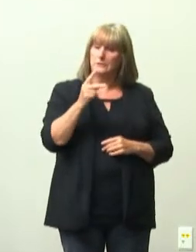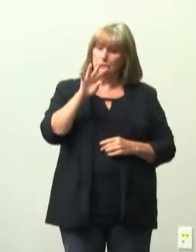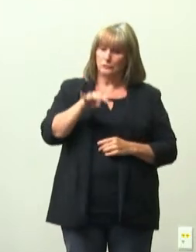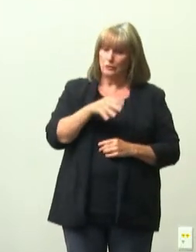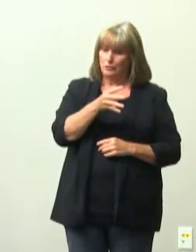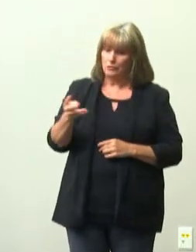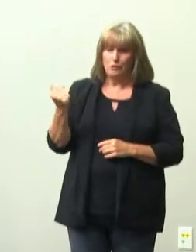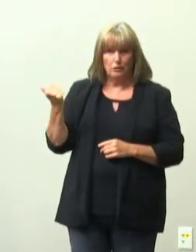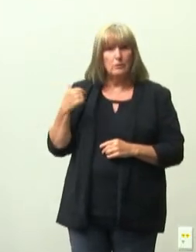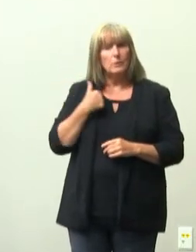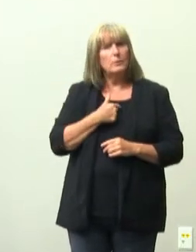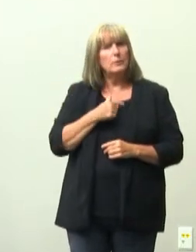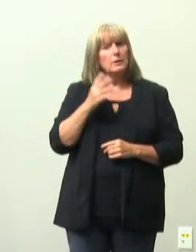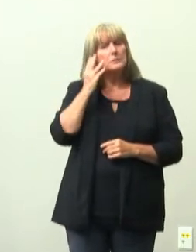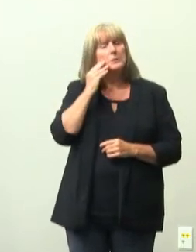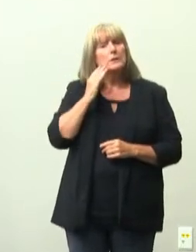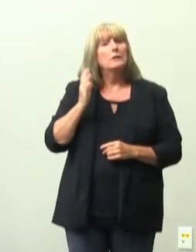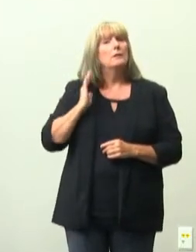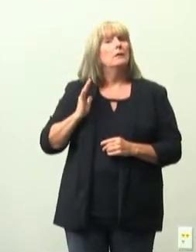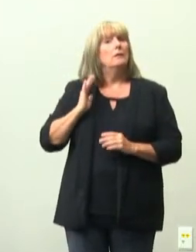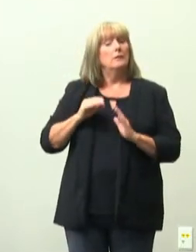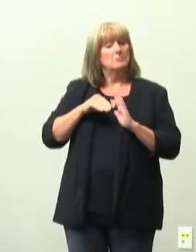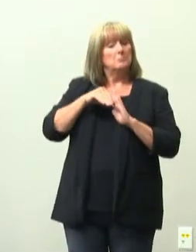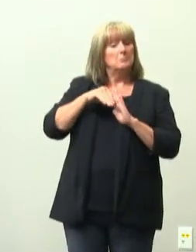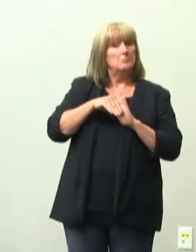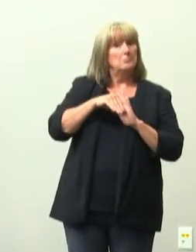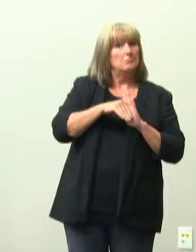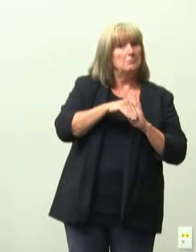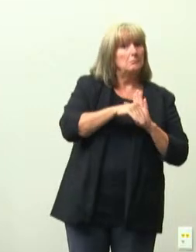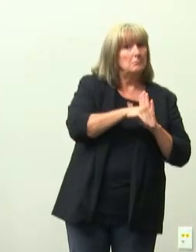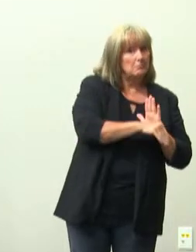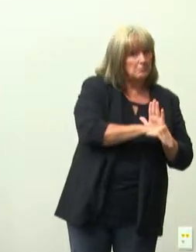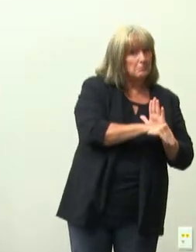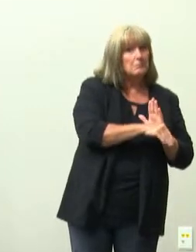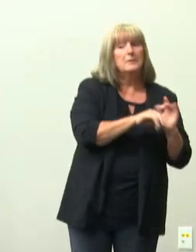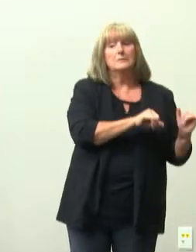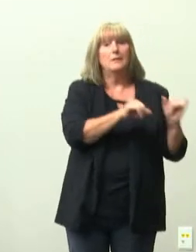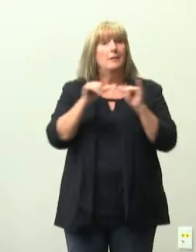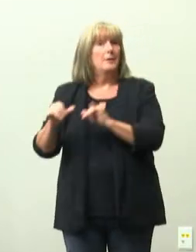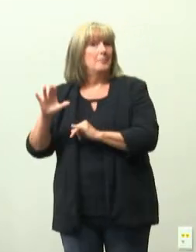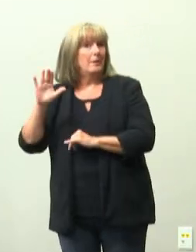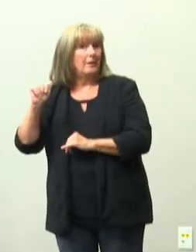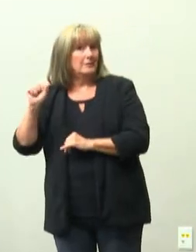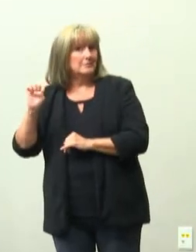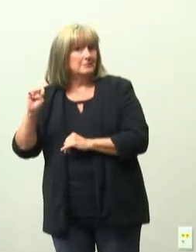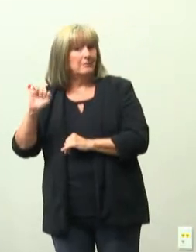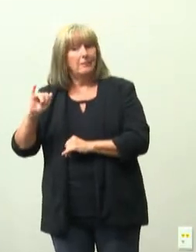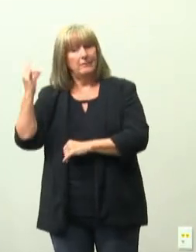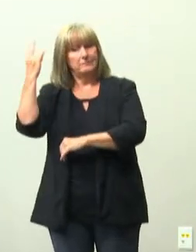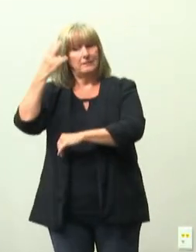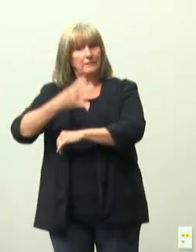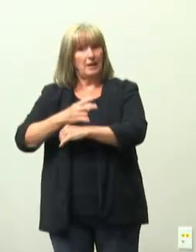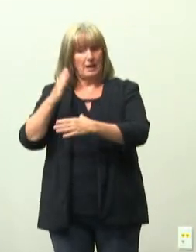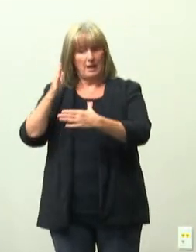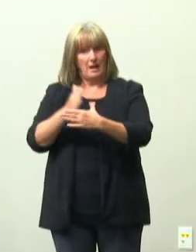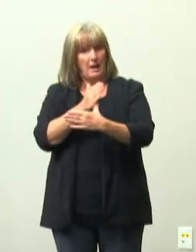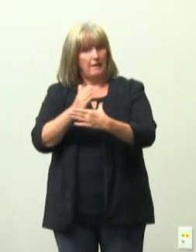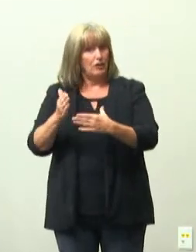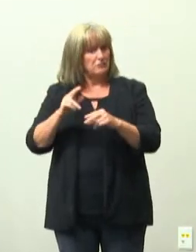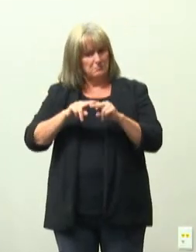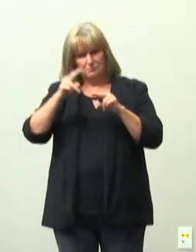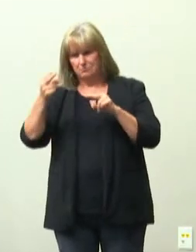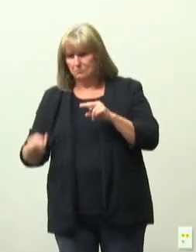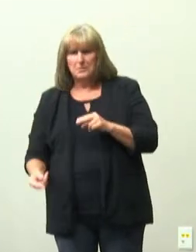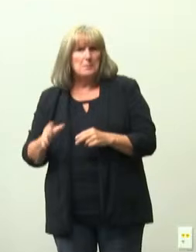we experienced a similar decline in hospitalizations as we did in cases, and that 7-day rolling average dropped to about